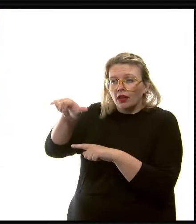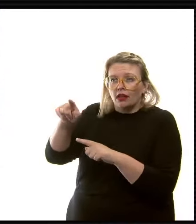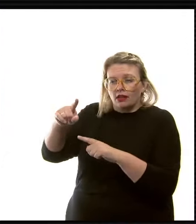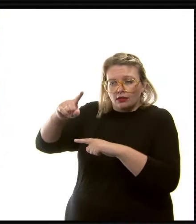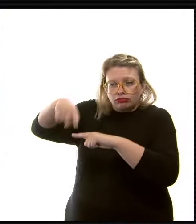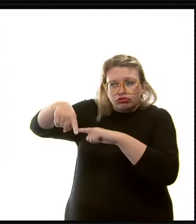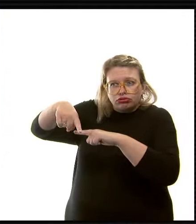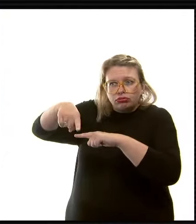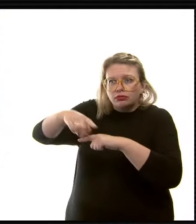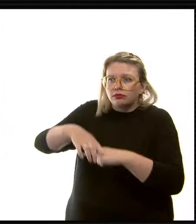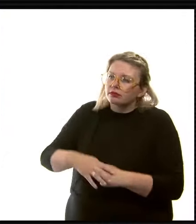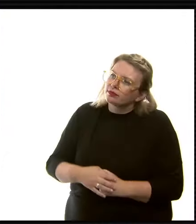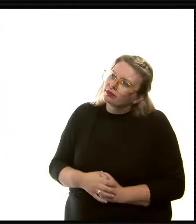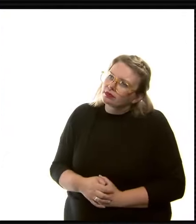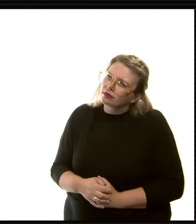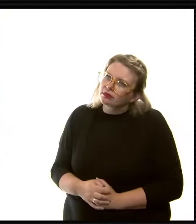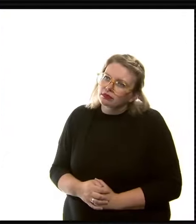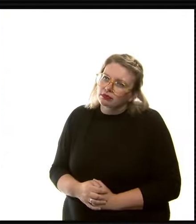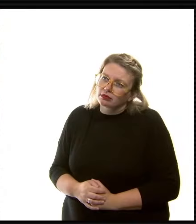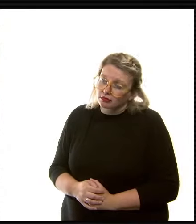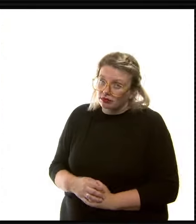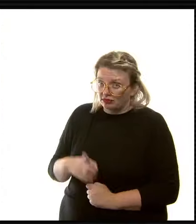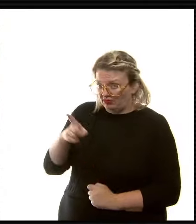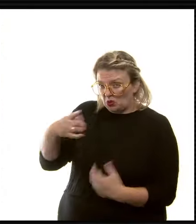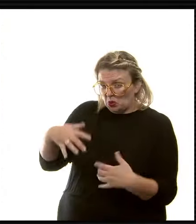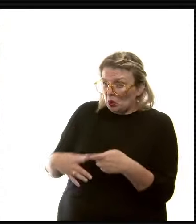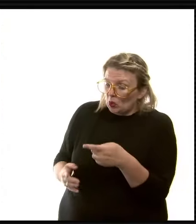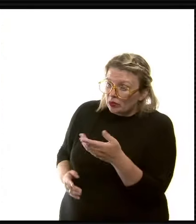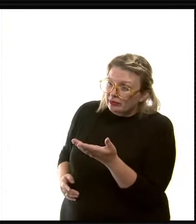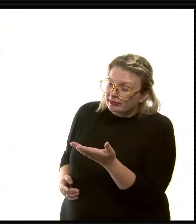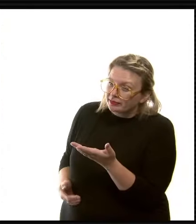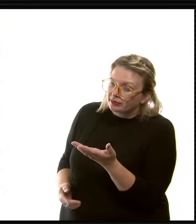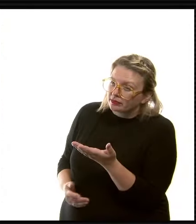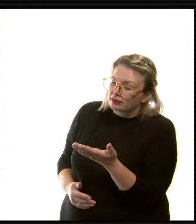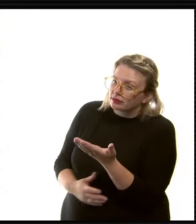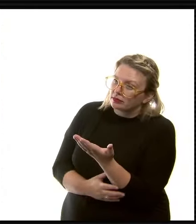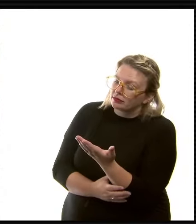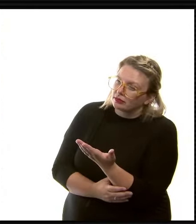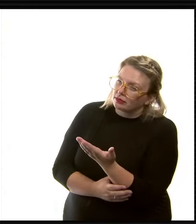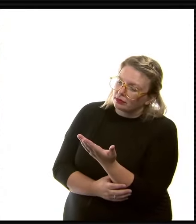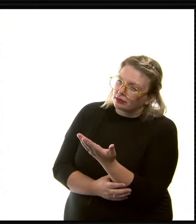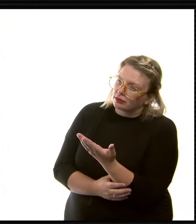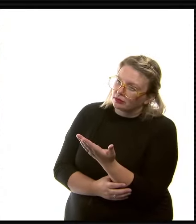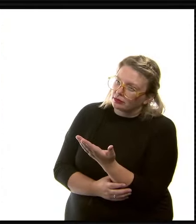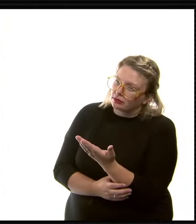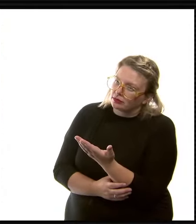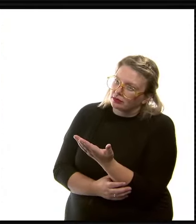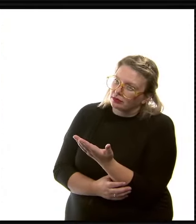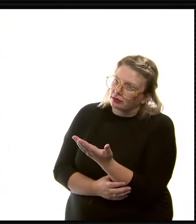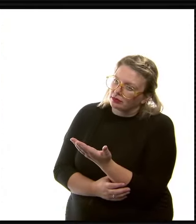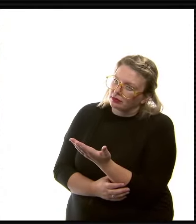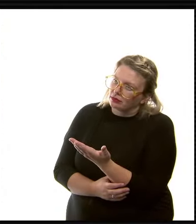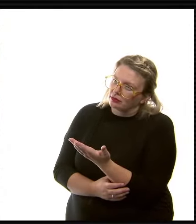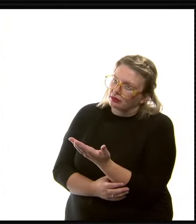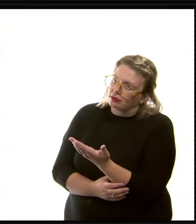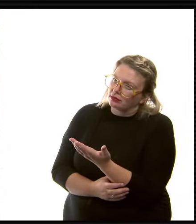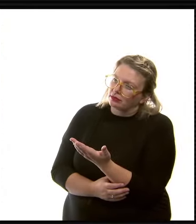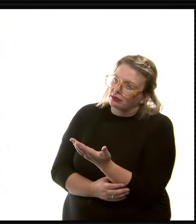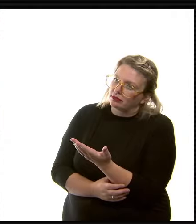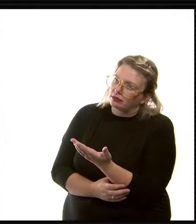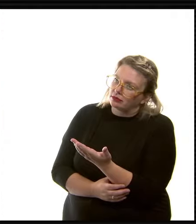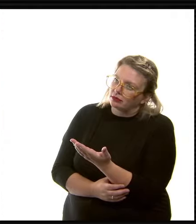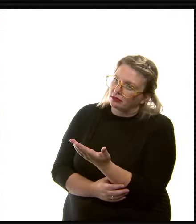mode. But the landing gear is actually connected to the feature, so when we do fly